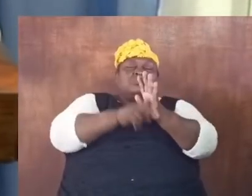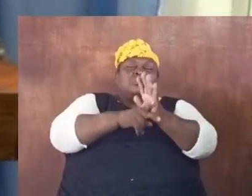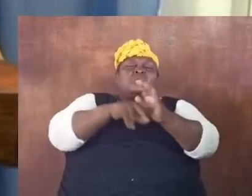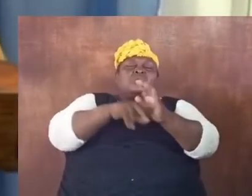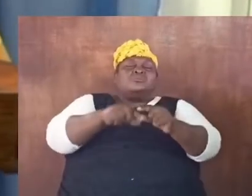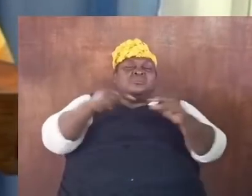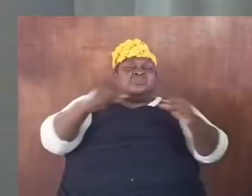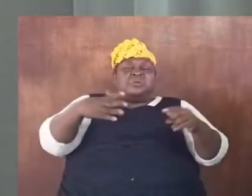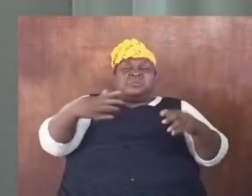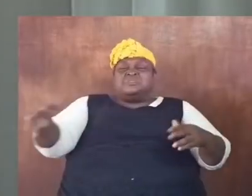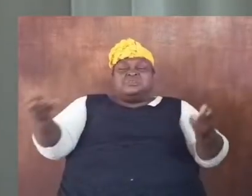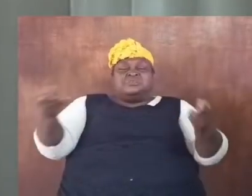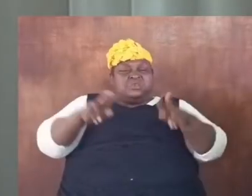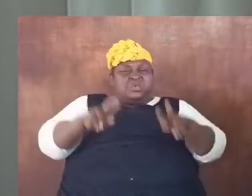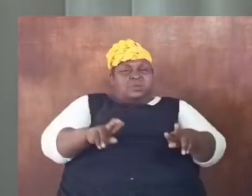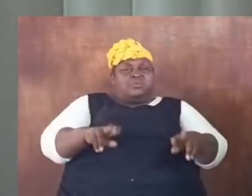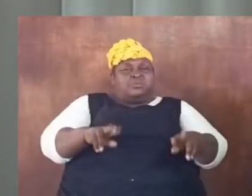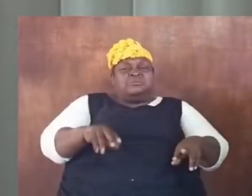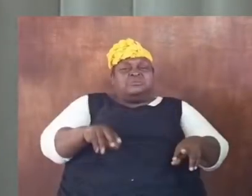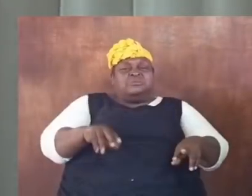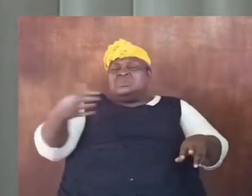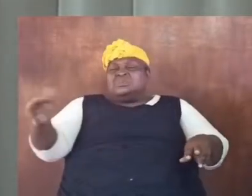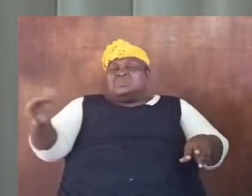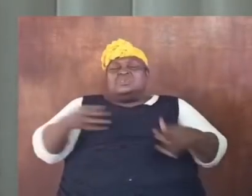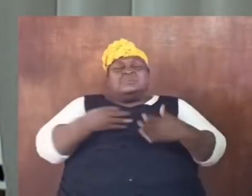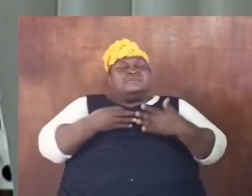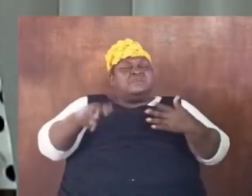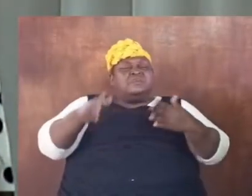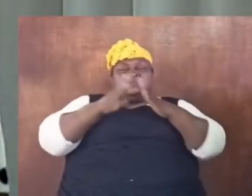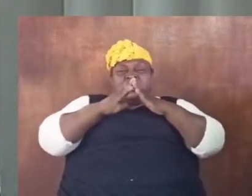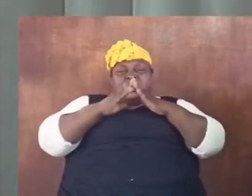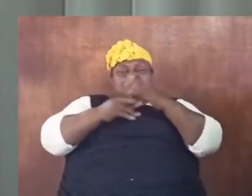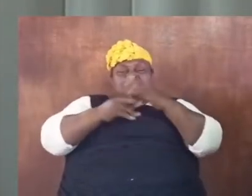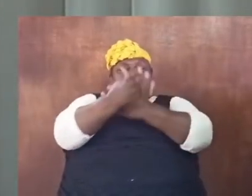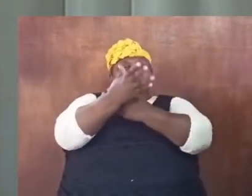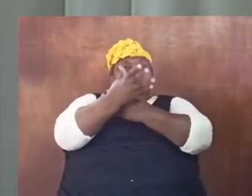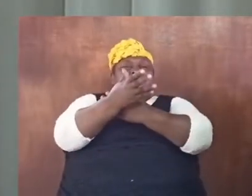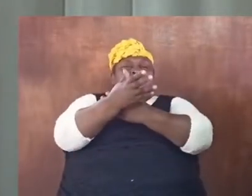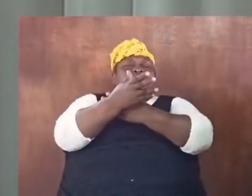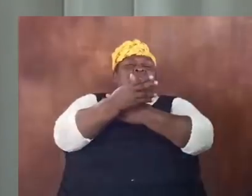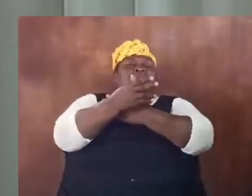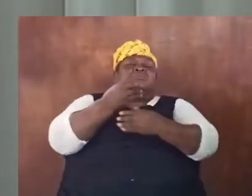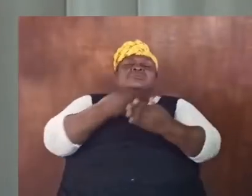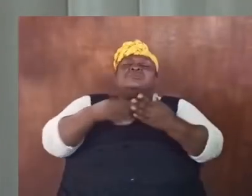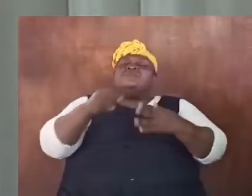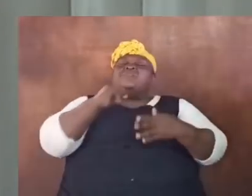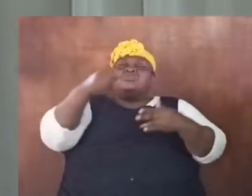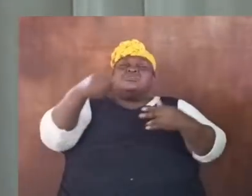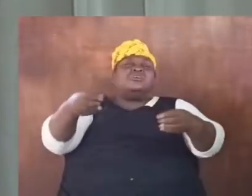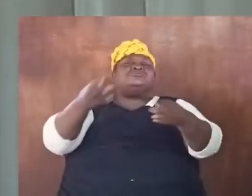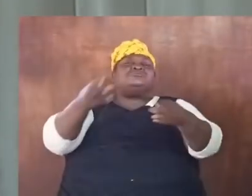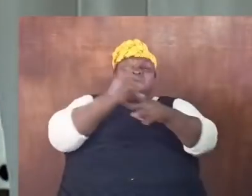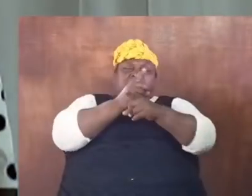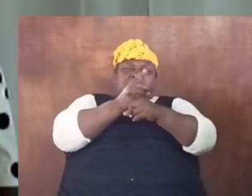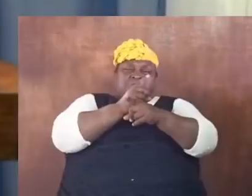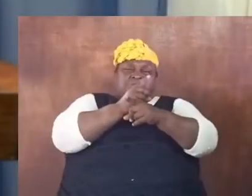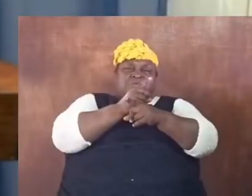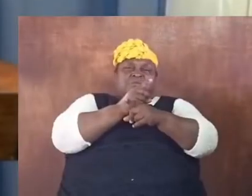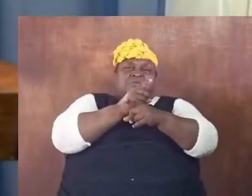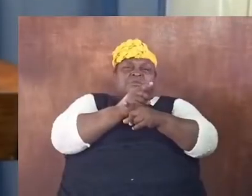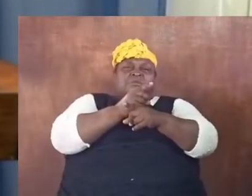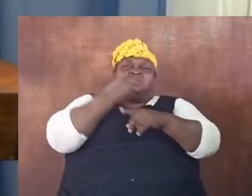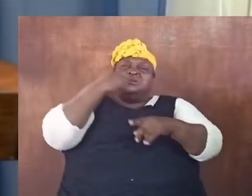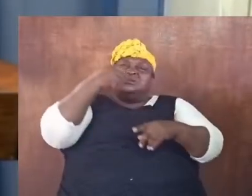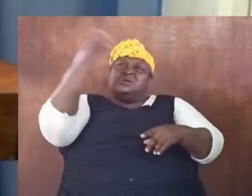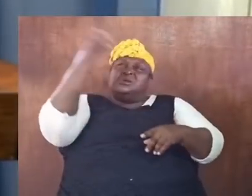can happen, Lord. If there is anything we fail to ask this morning, fail not to grant it, Lord. As I tell you,